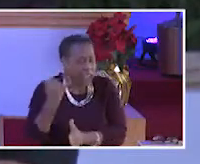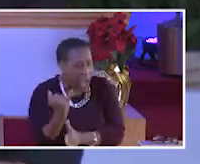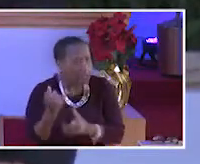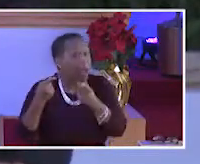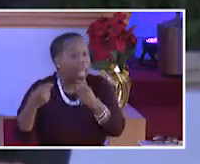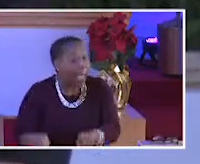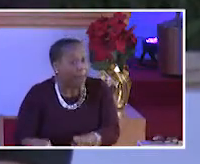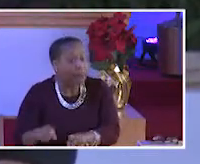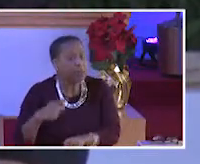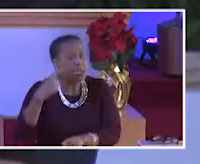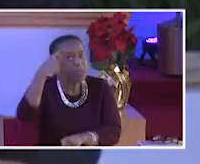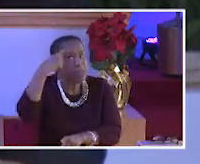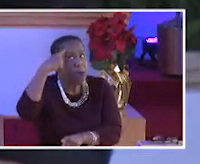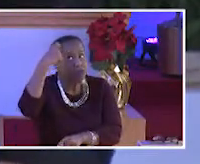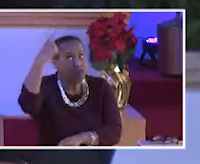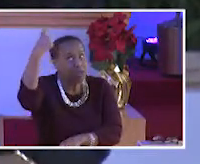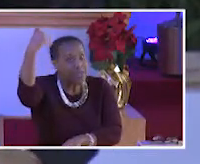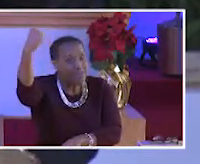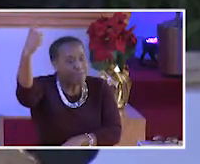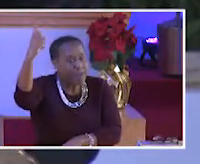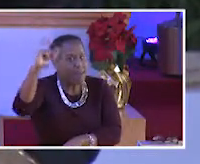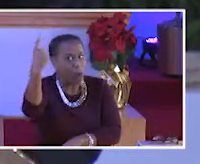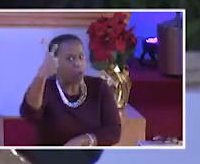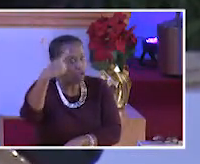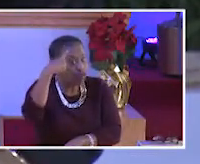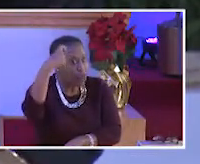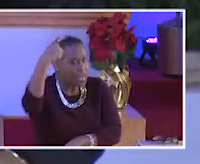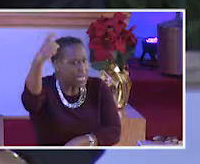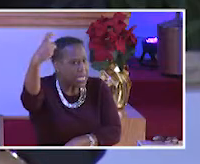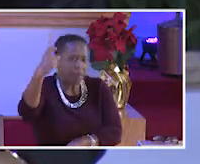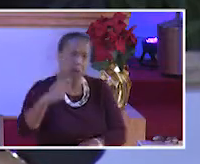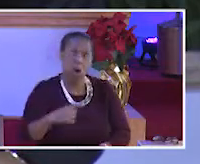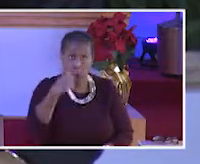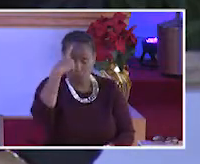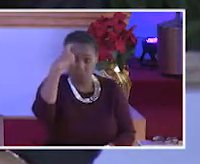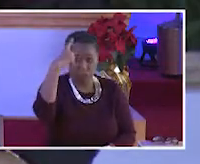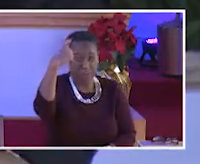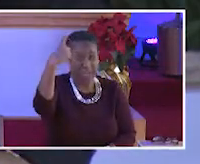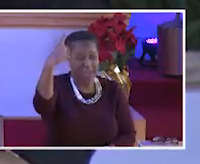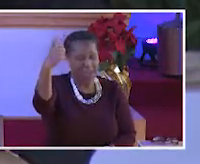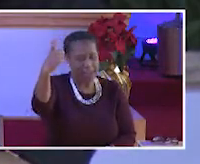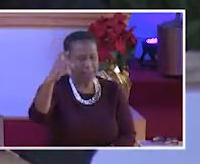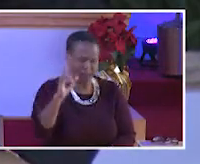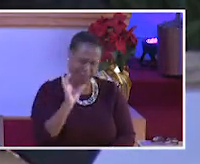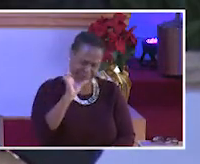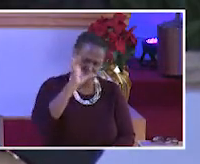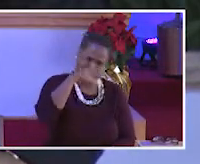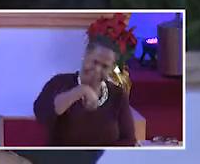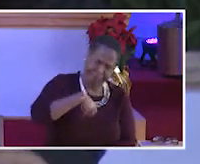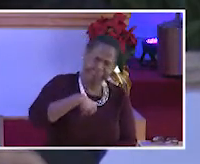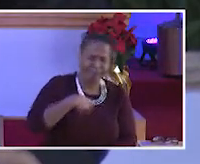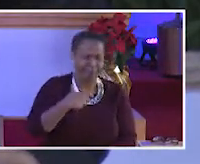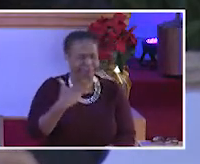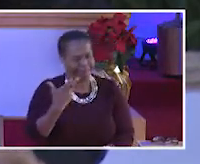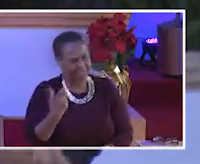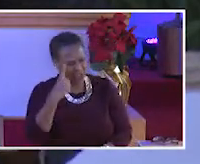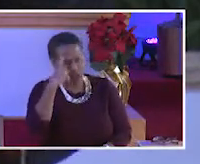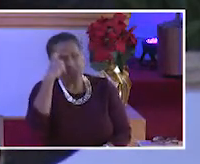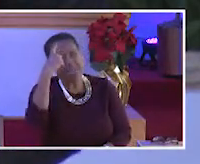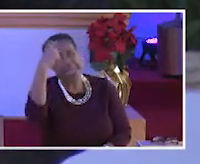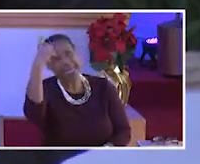dream. Dreams are those peculiar phenomenon of REM sleep. They are